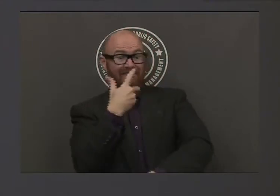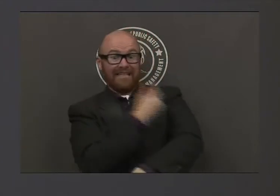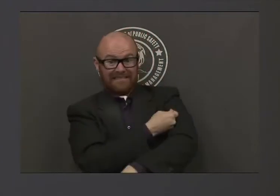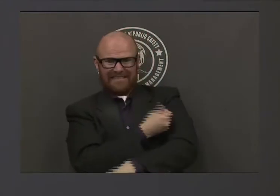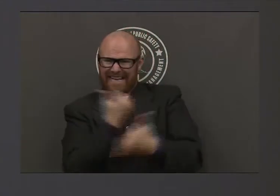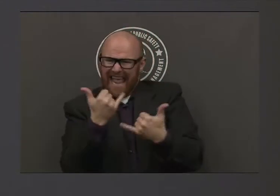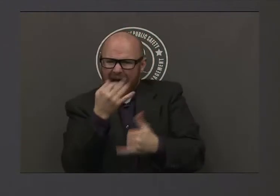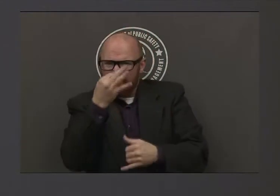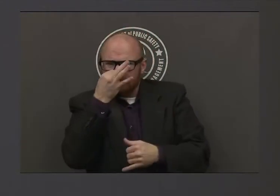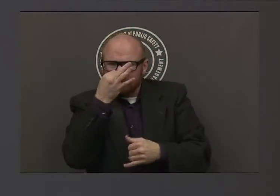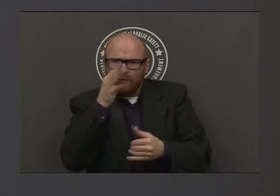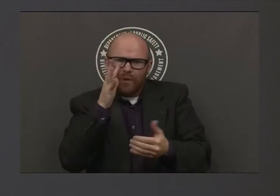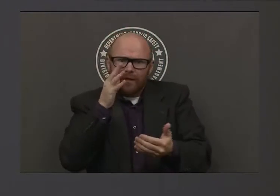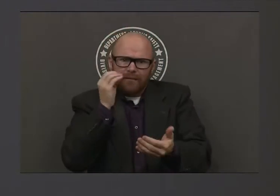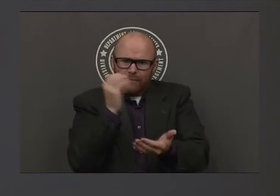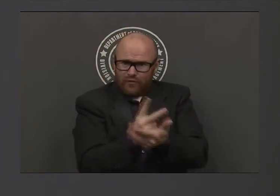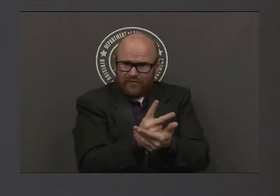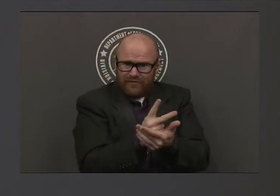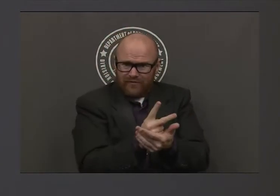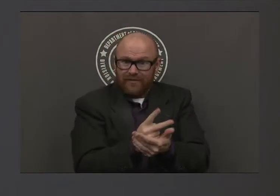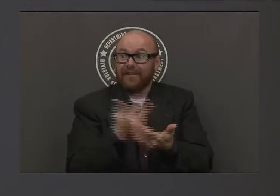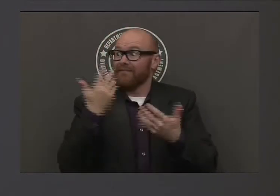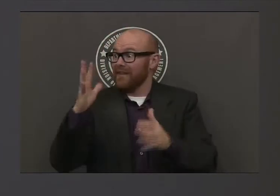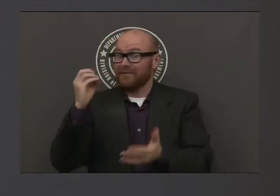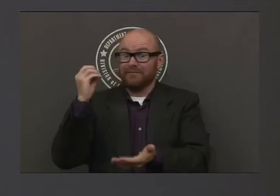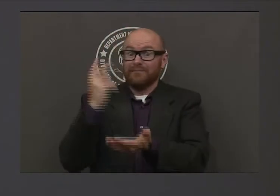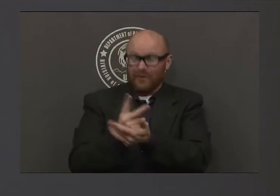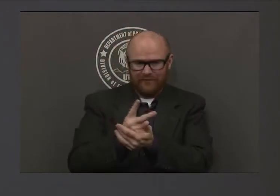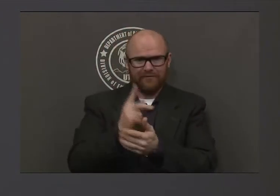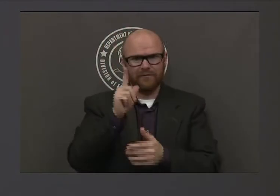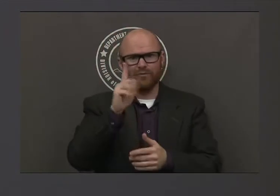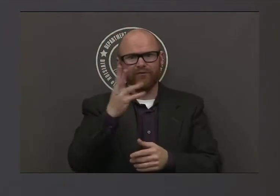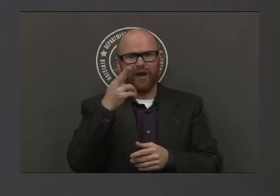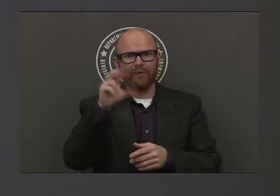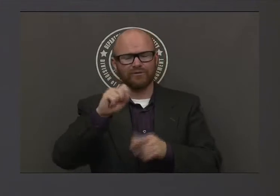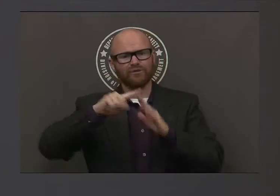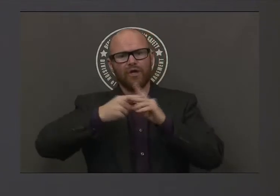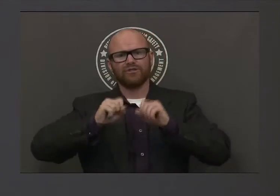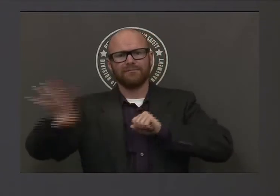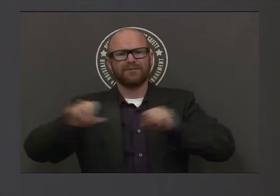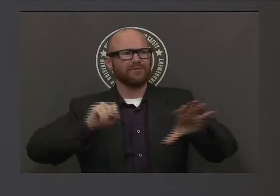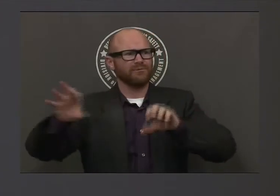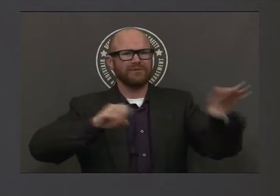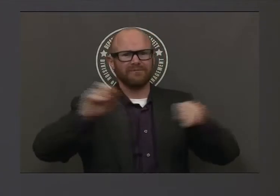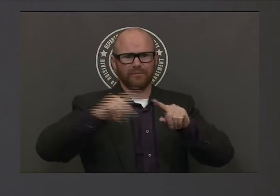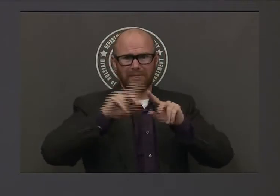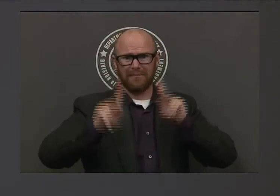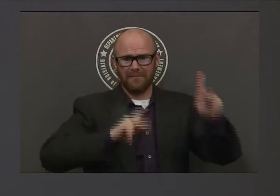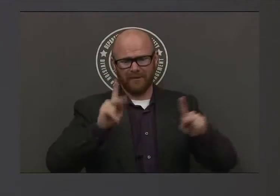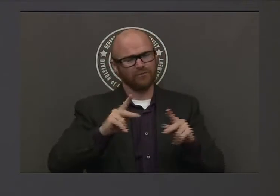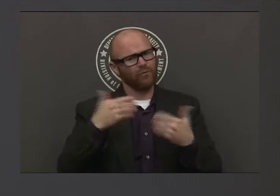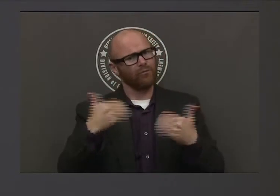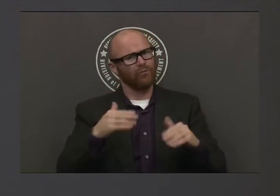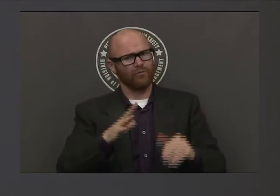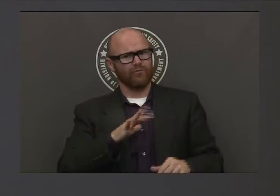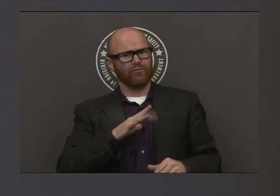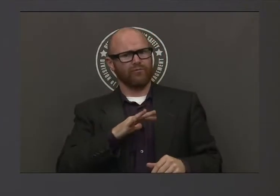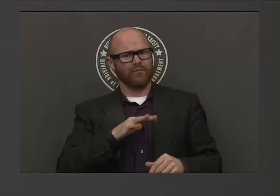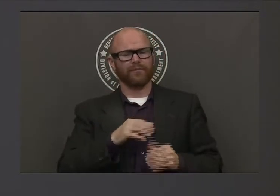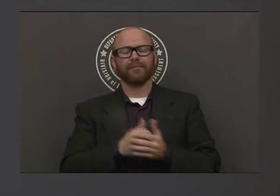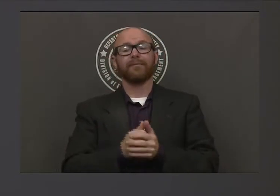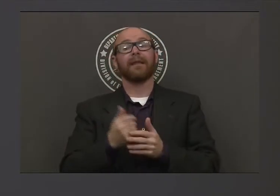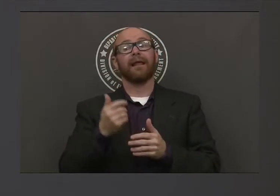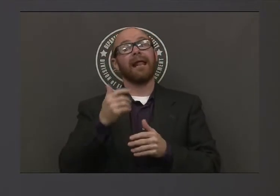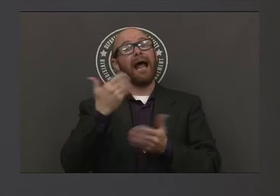now. People are going to receive vaccinations this month in such a short period of time. We just now need to ramp up the